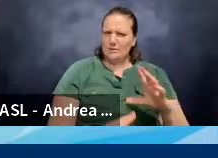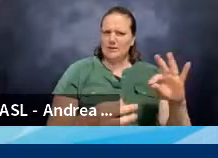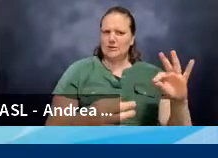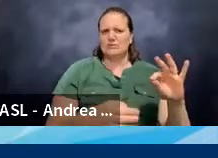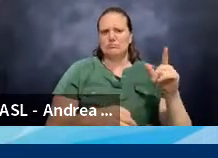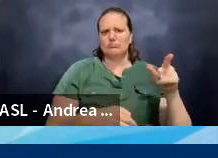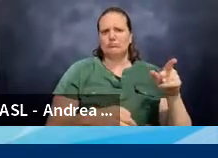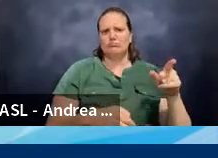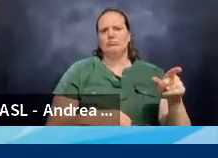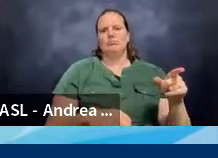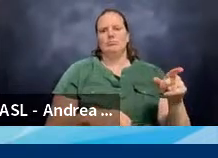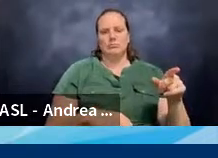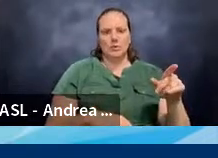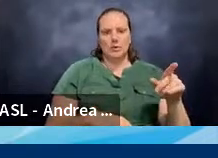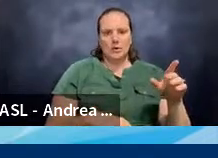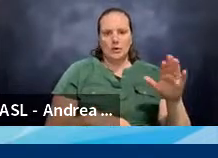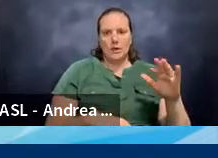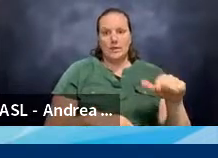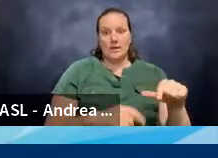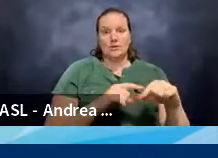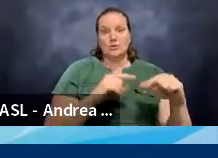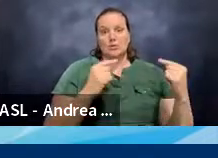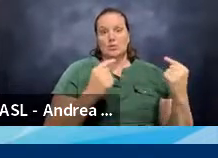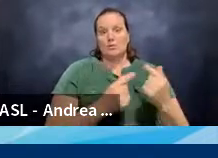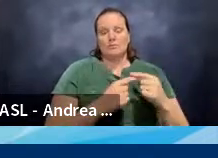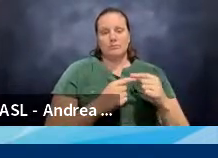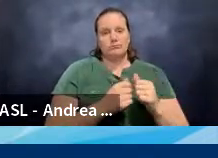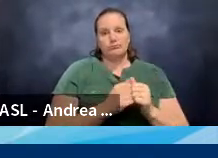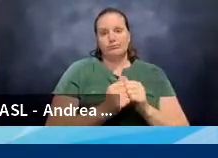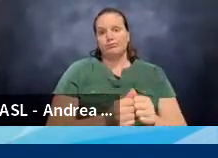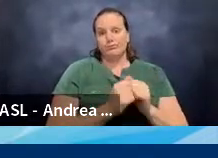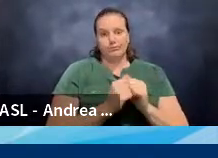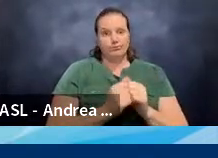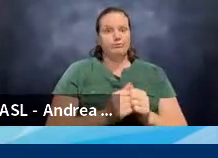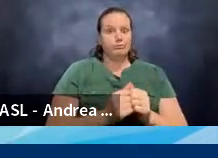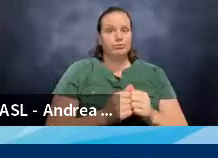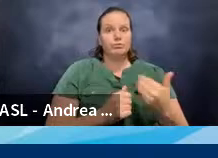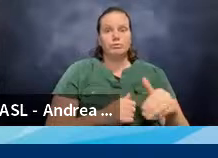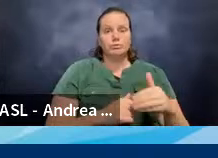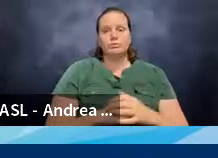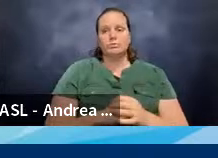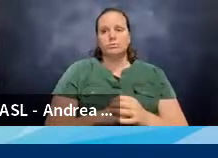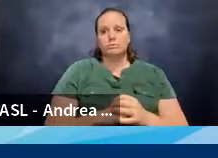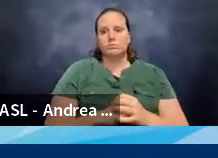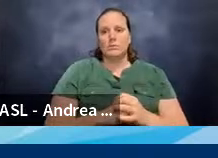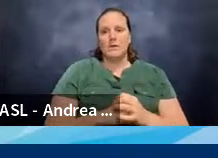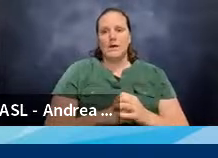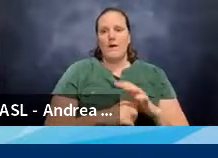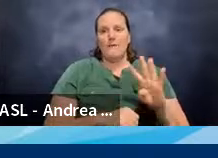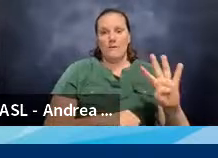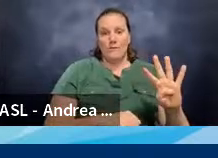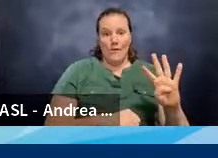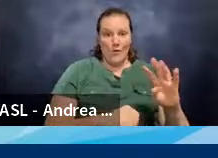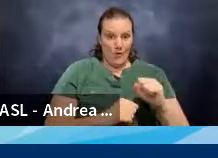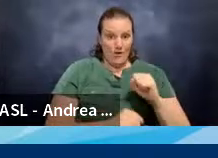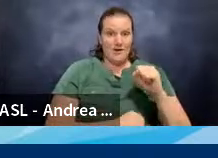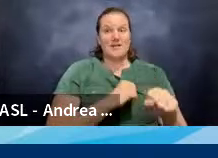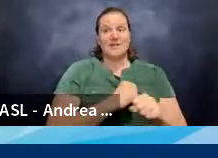know, this group has been together. It will be 4